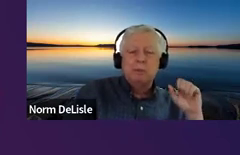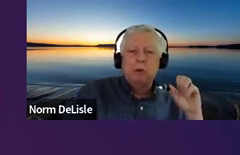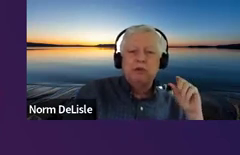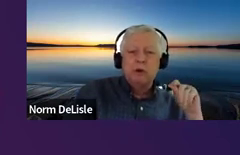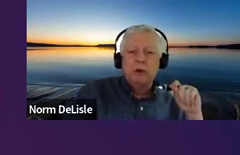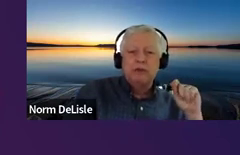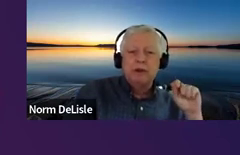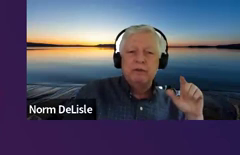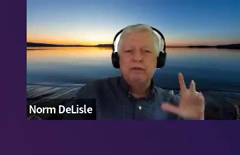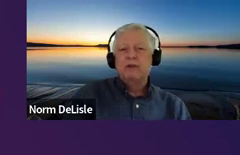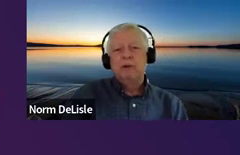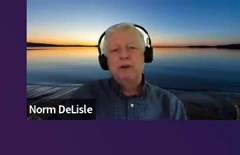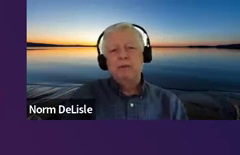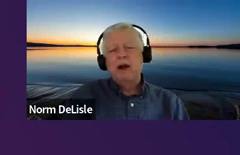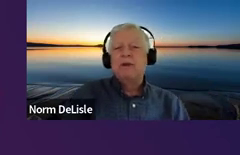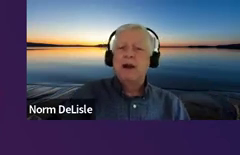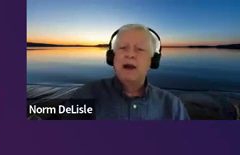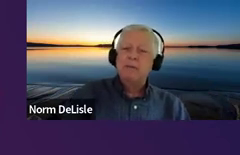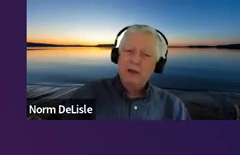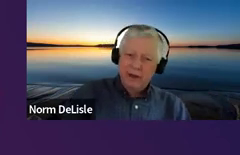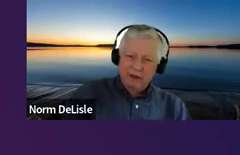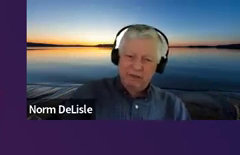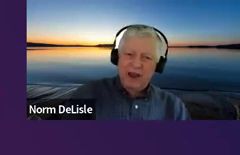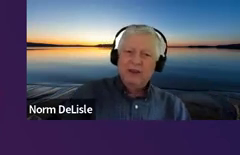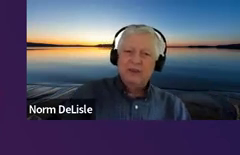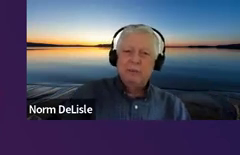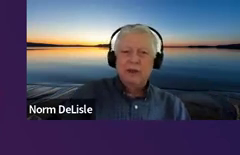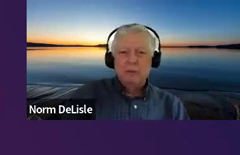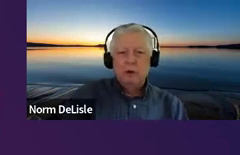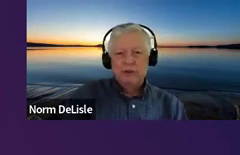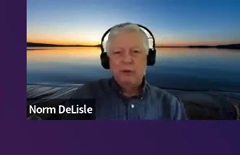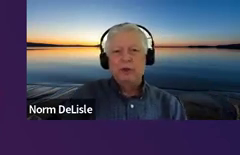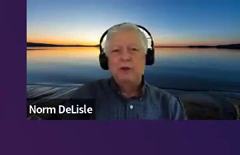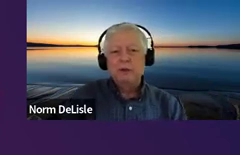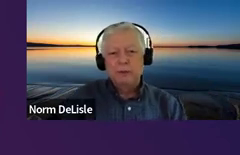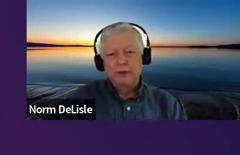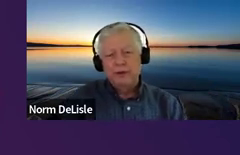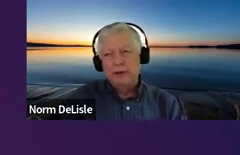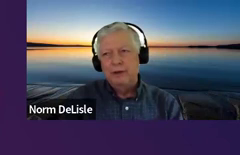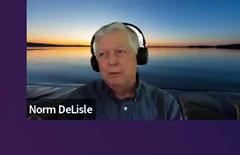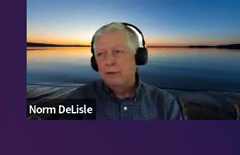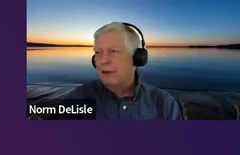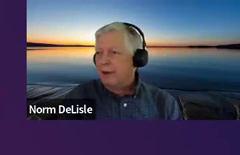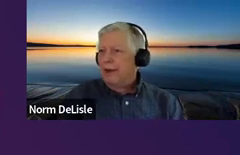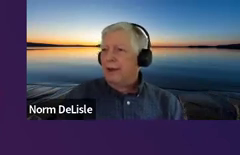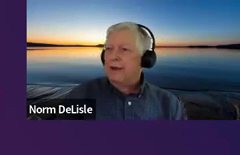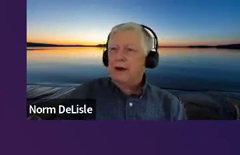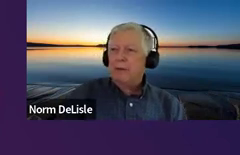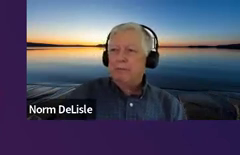something to support your own executive function, but you have a hard time finding something that's more generally useful than sticking ones.